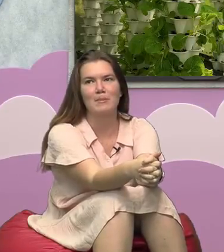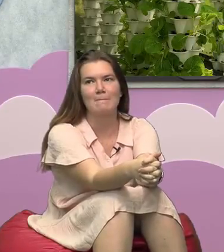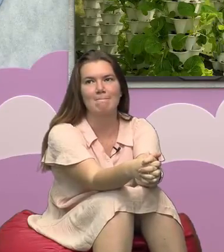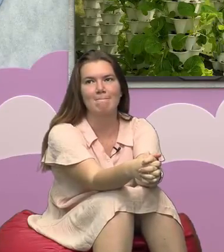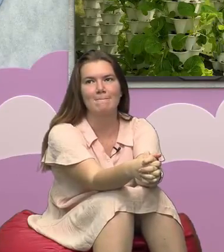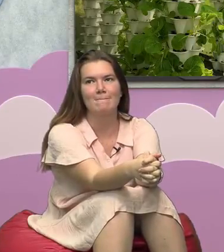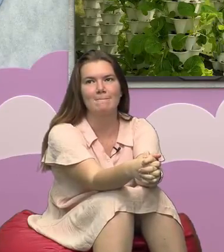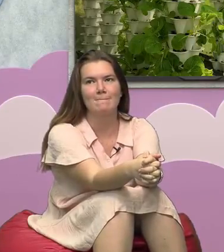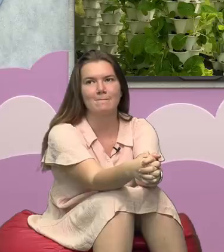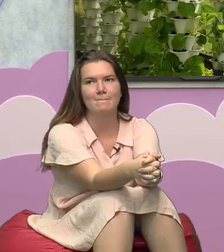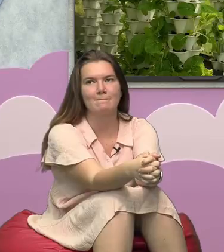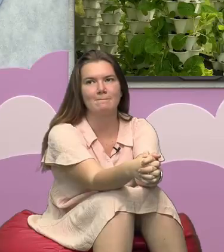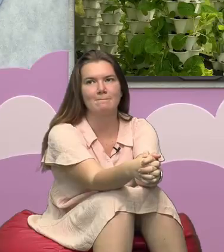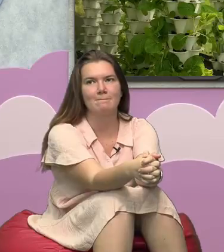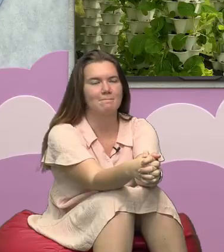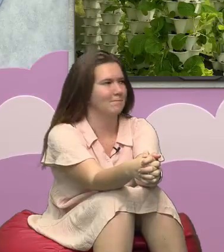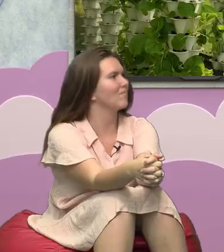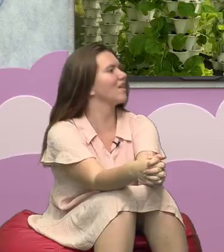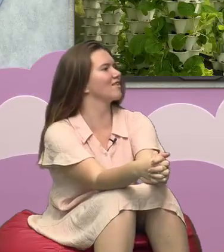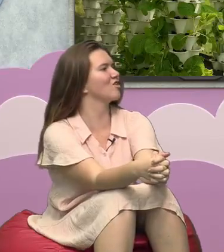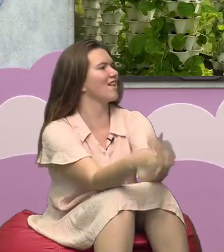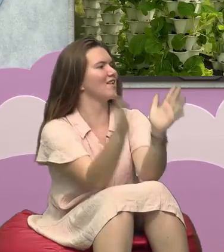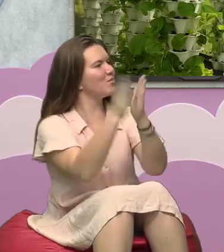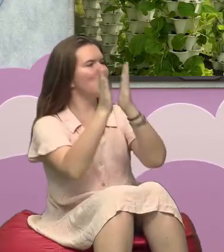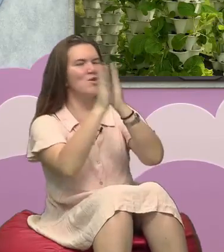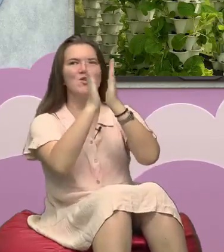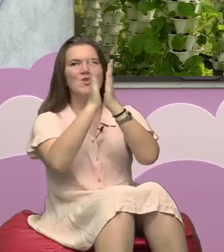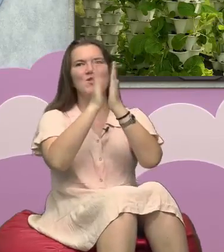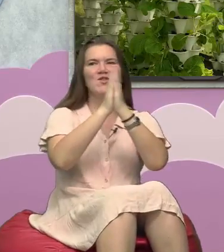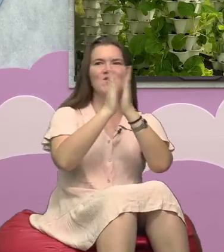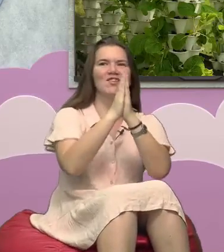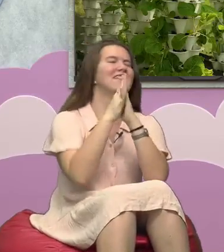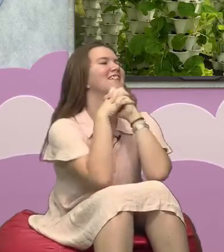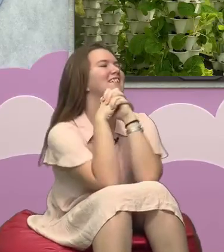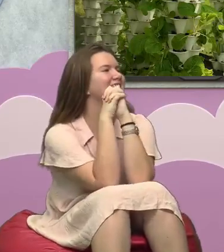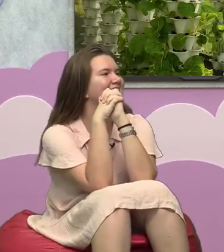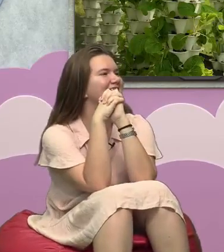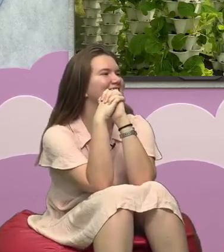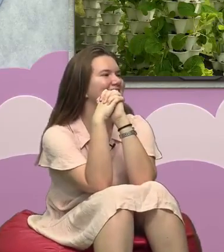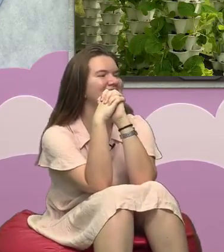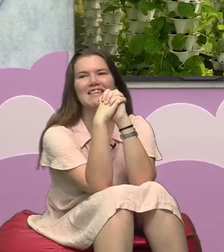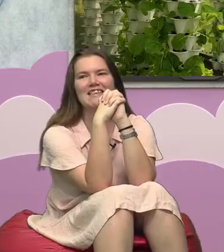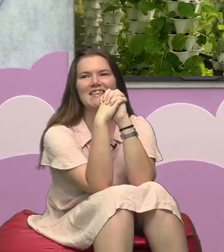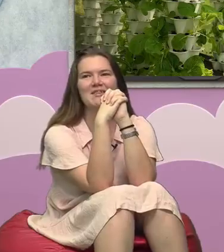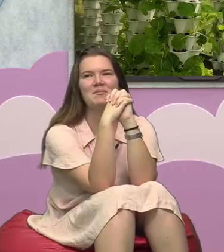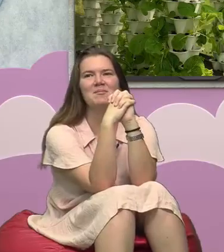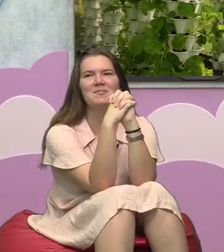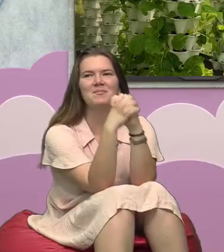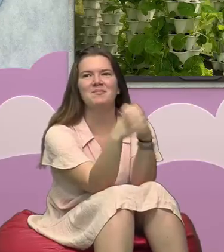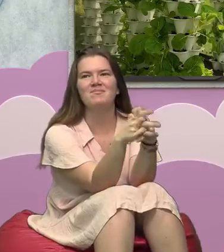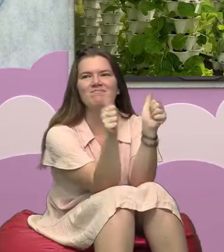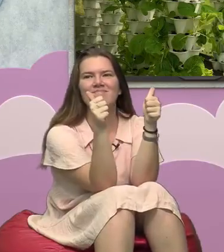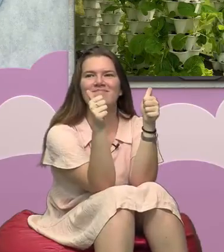all about farming and aquaponics. Yes, you said it. Woo! So let's head over to Zoey and Zacky.